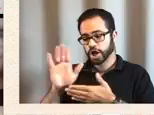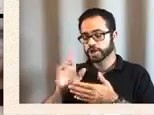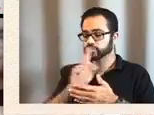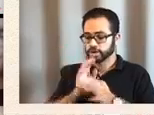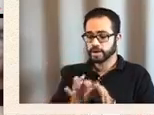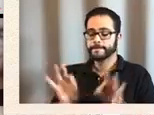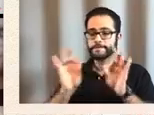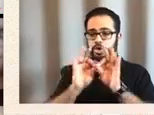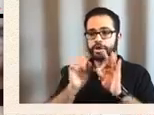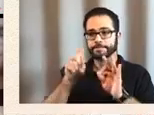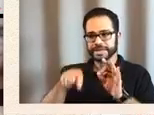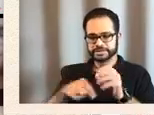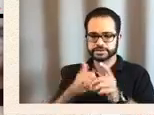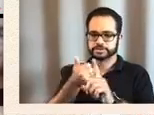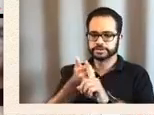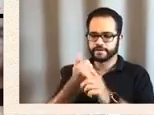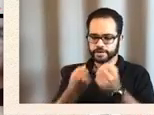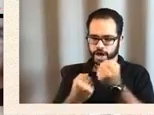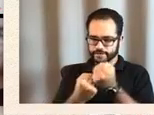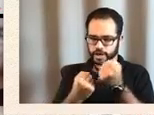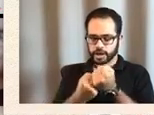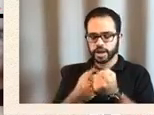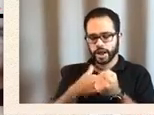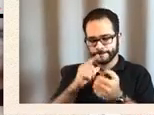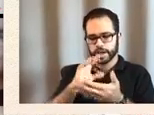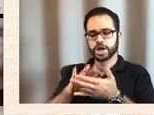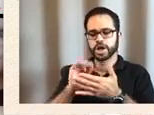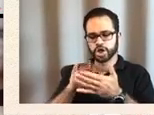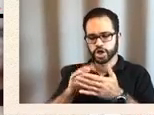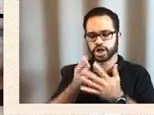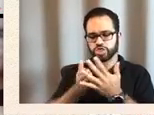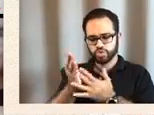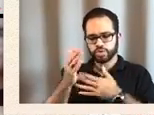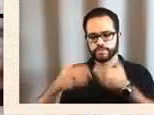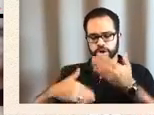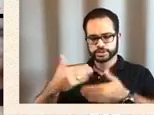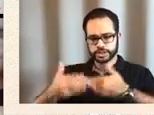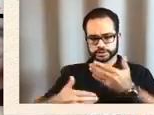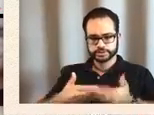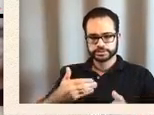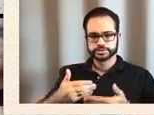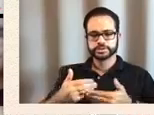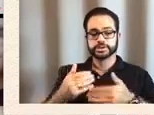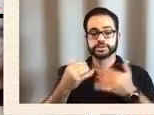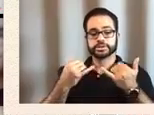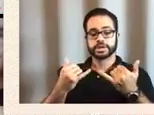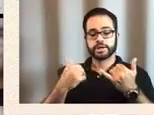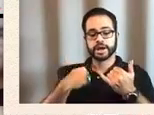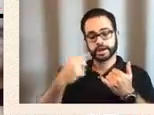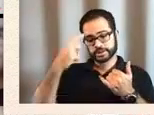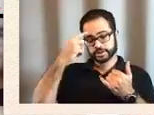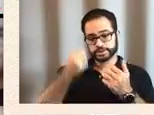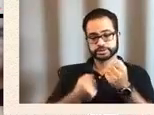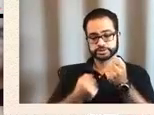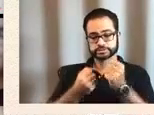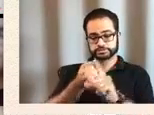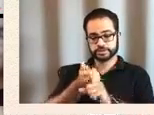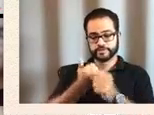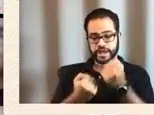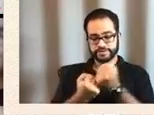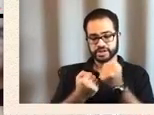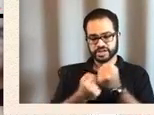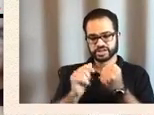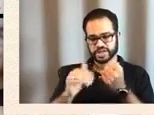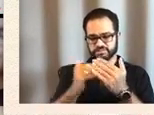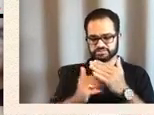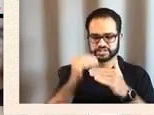self-advocate. And I think that's what I've been learning through the process is now I think the self-advocation part was that next level of